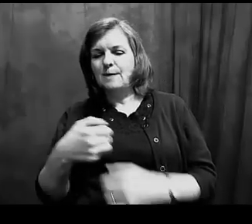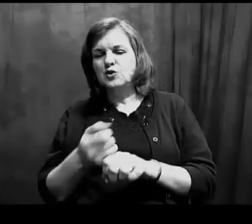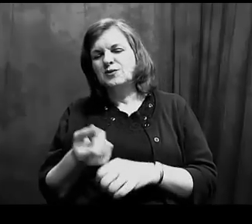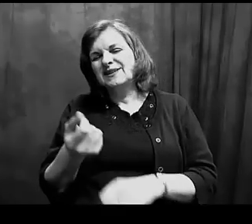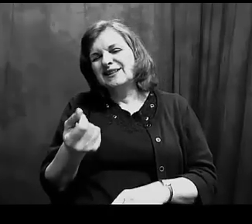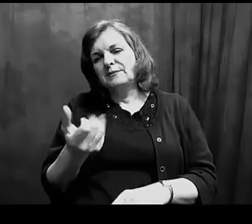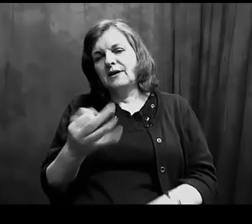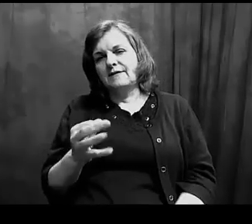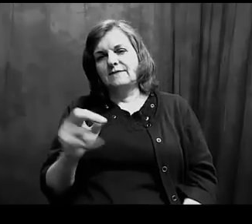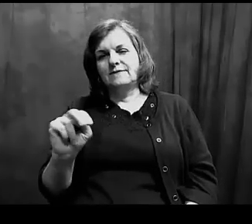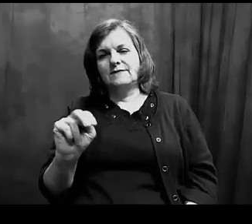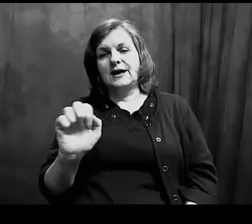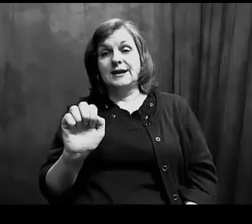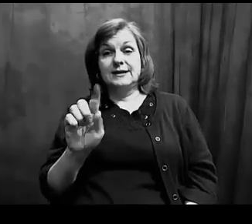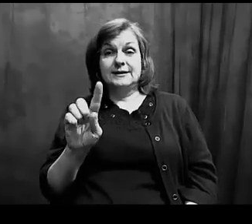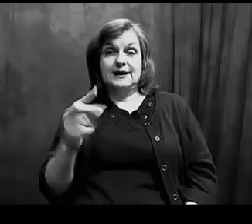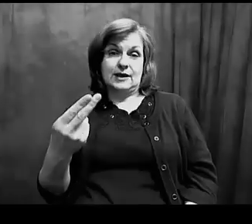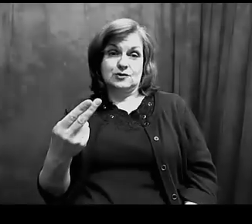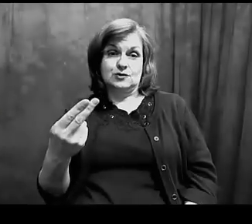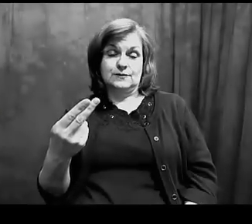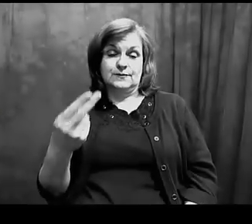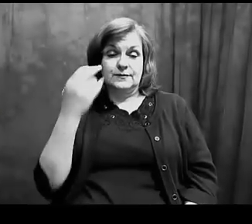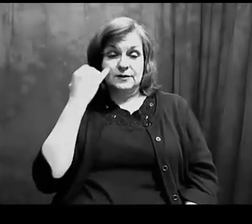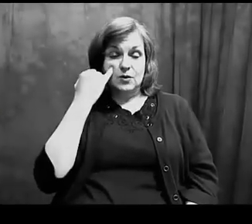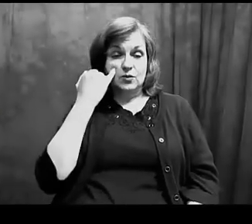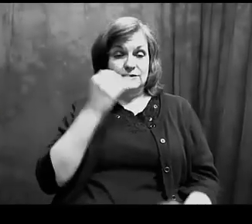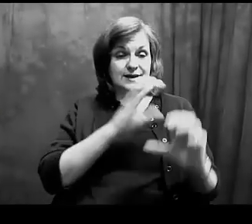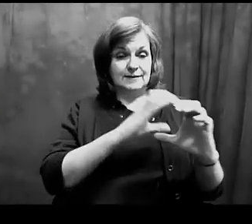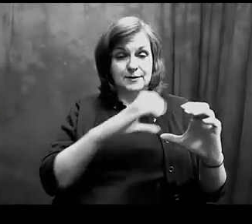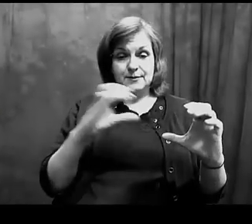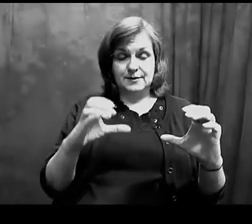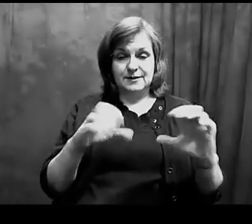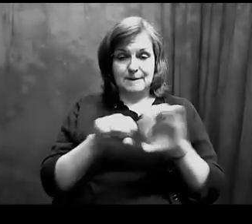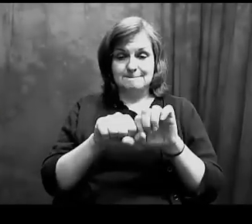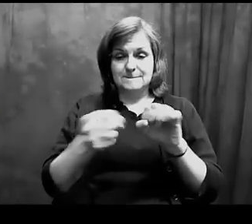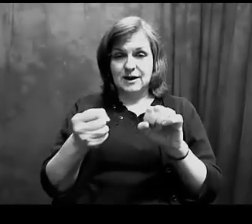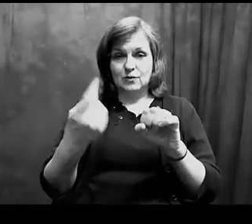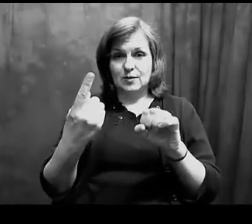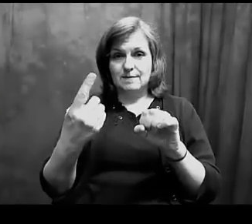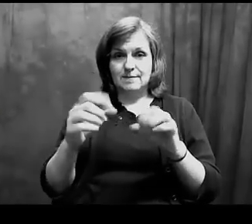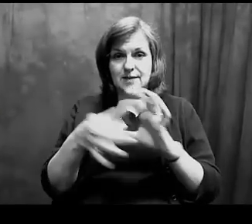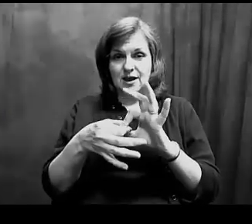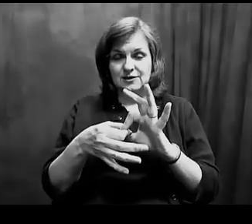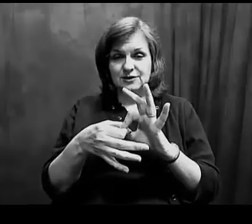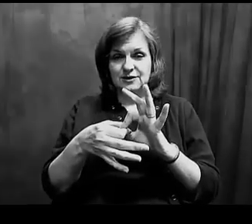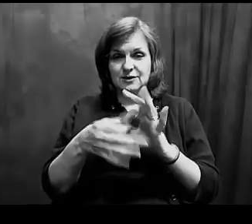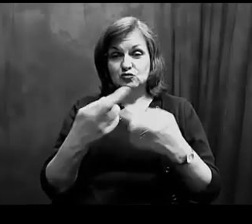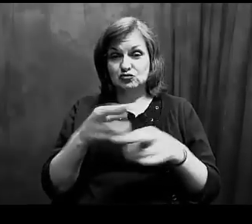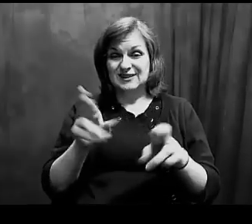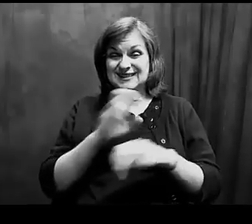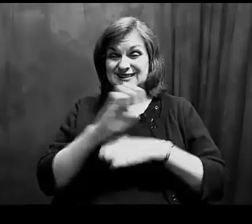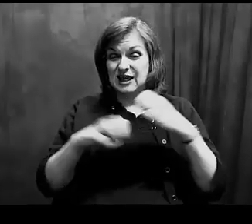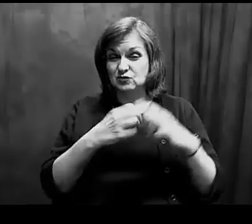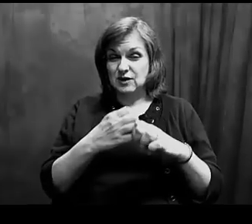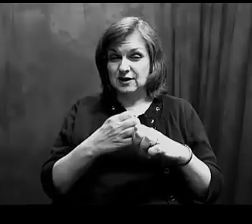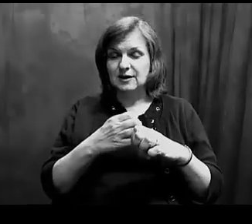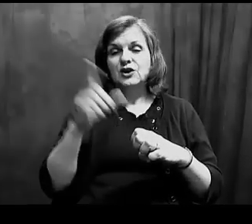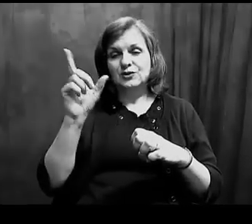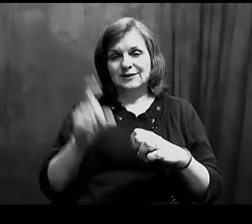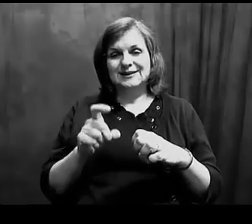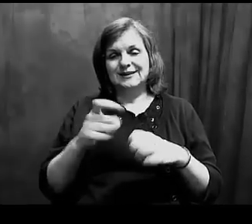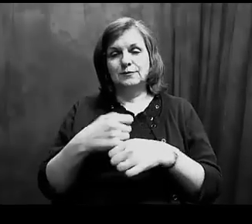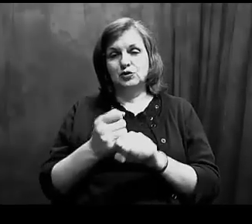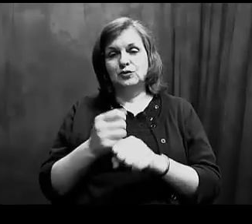this will actually produce a little bit of NADH, right? If you break a bond, release an electron, you're going to make